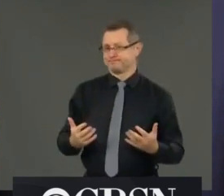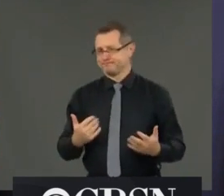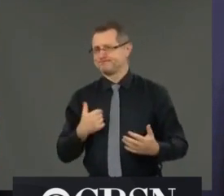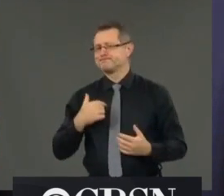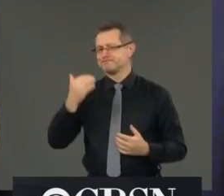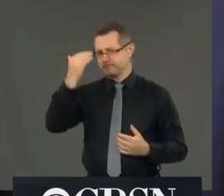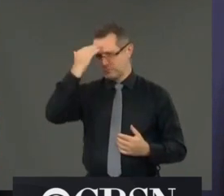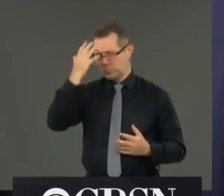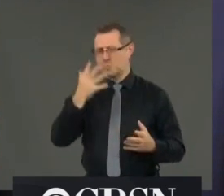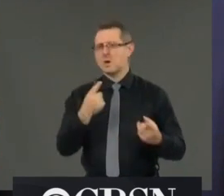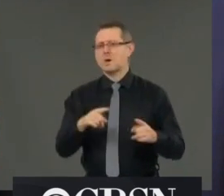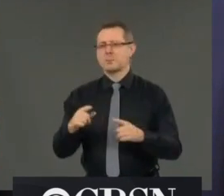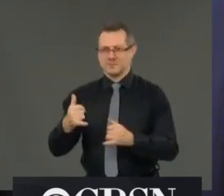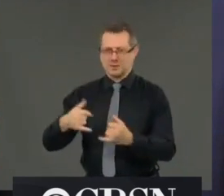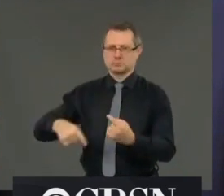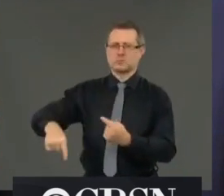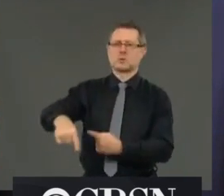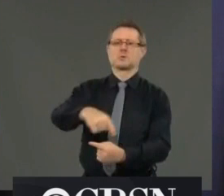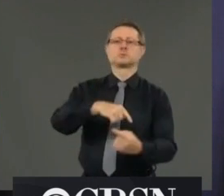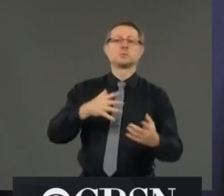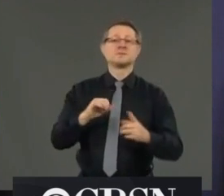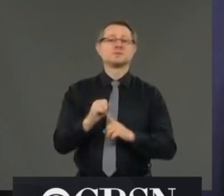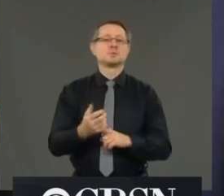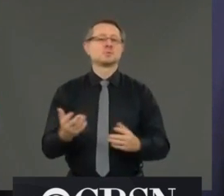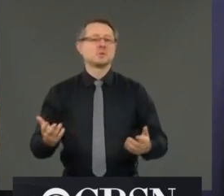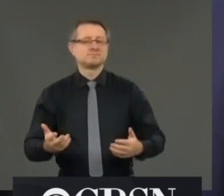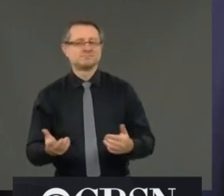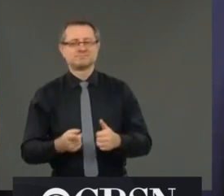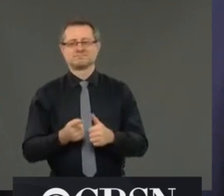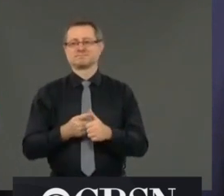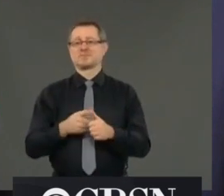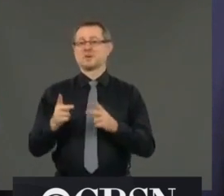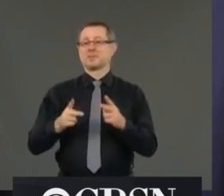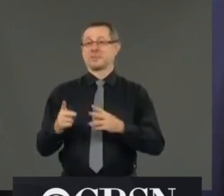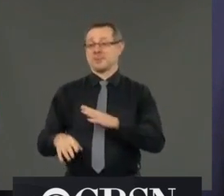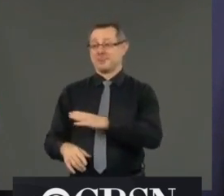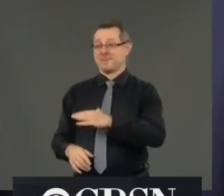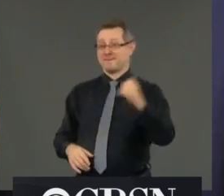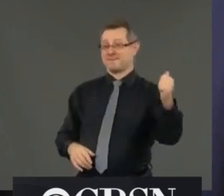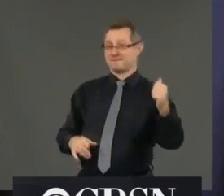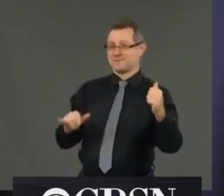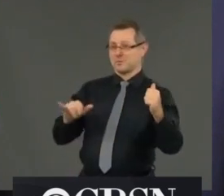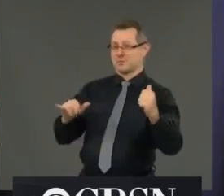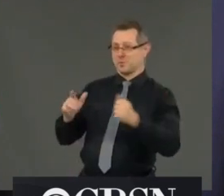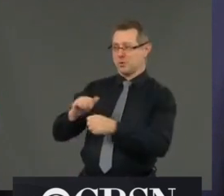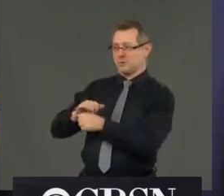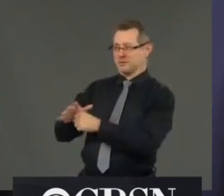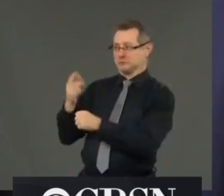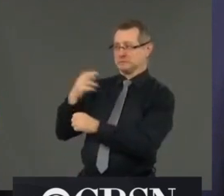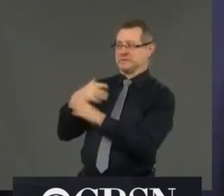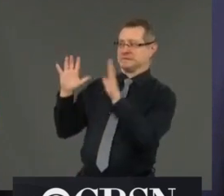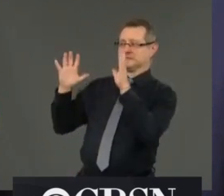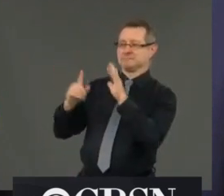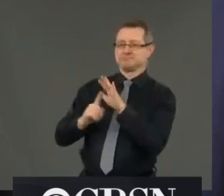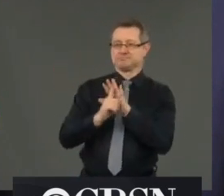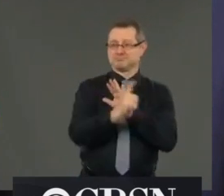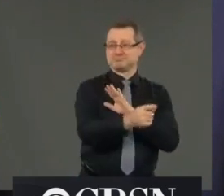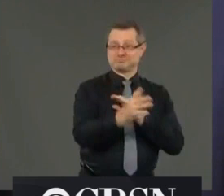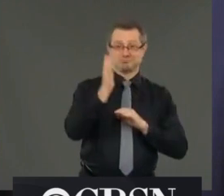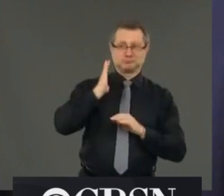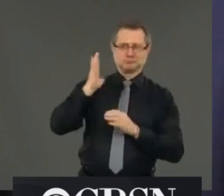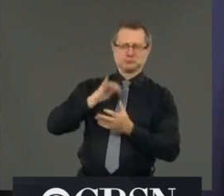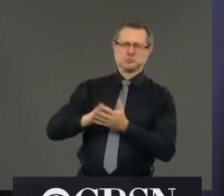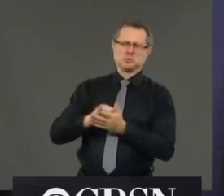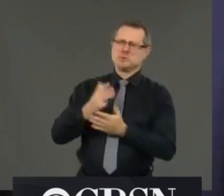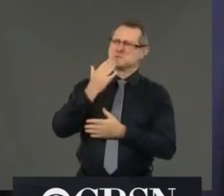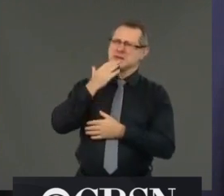in the environment are people left because of COVID, because at one time we were the COVID hotspot.